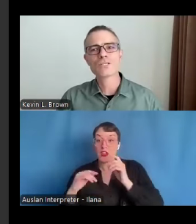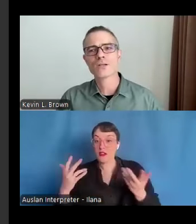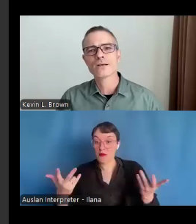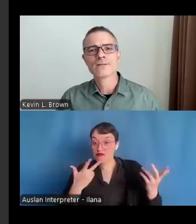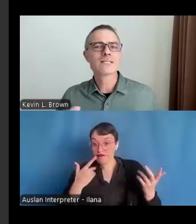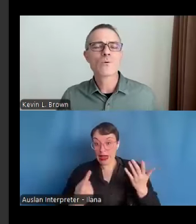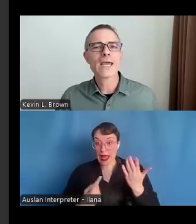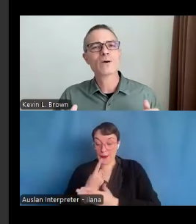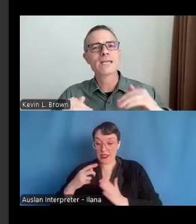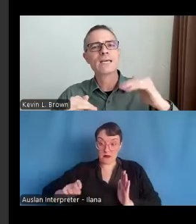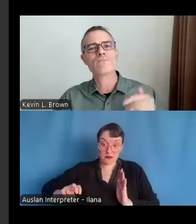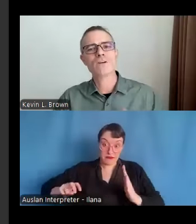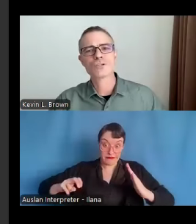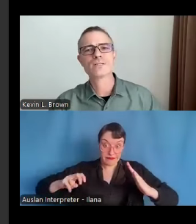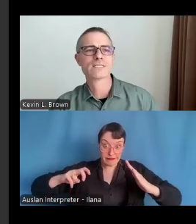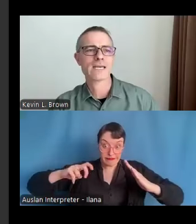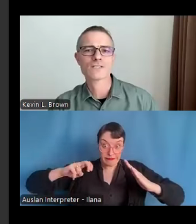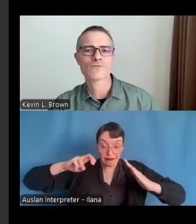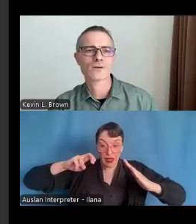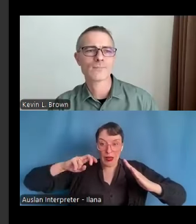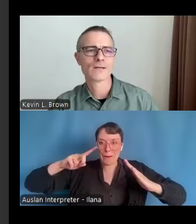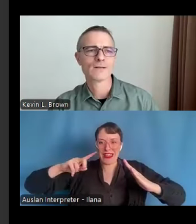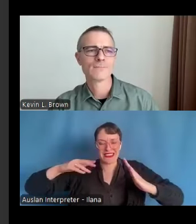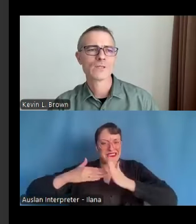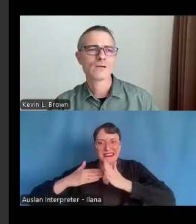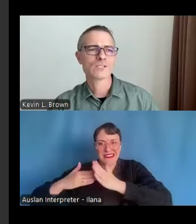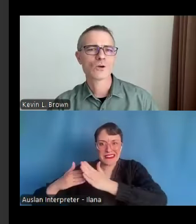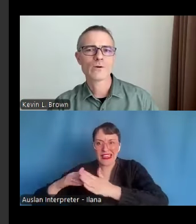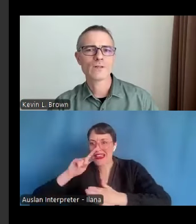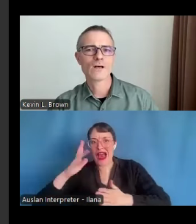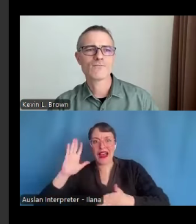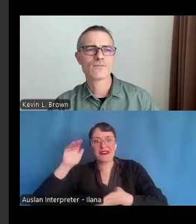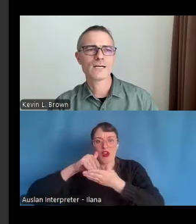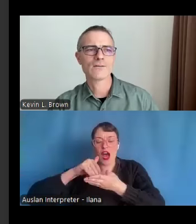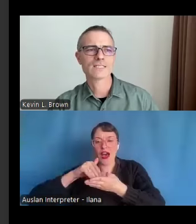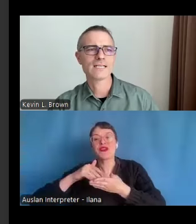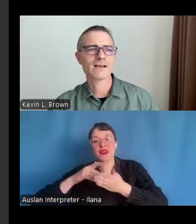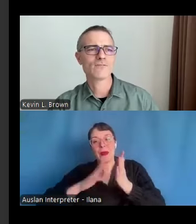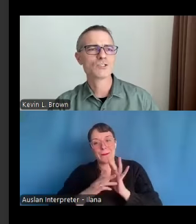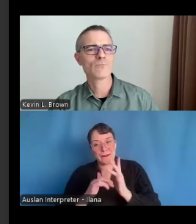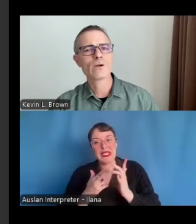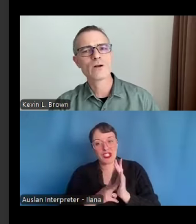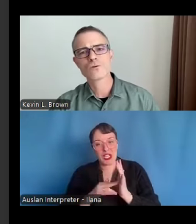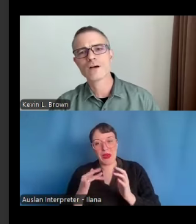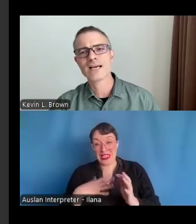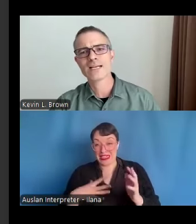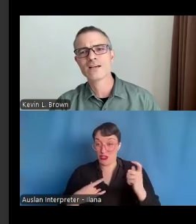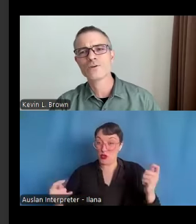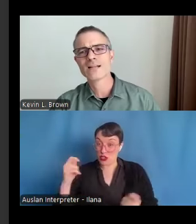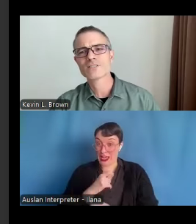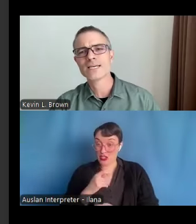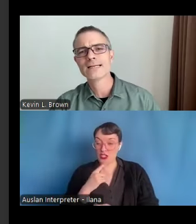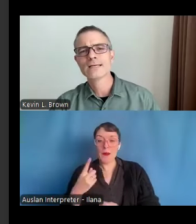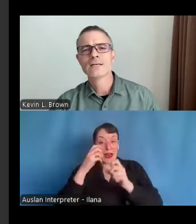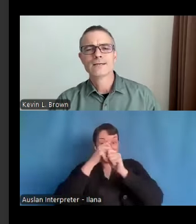different mission. That's okay. But again, the vision stays firm. And so we really love this idea of a vision, but we also love the idea you